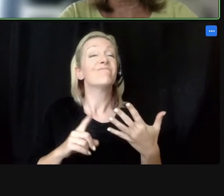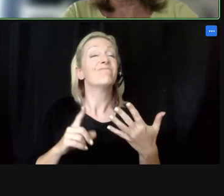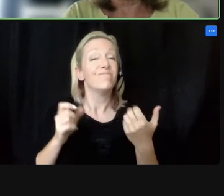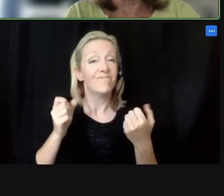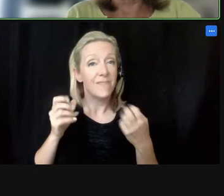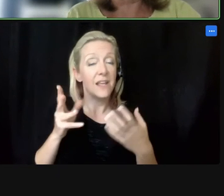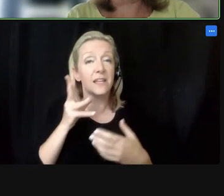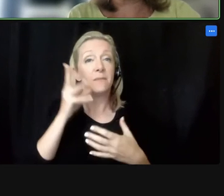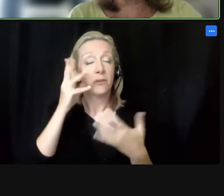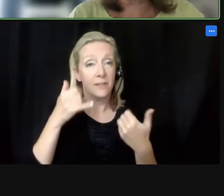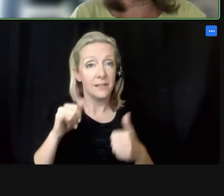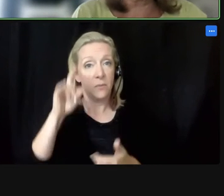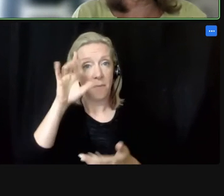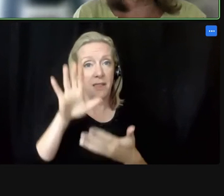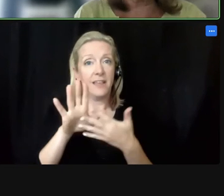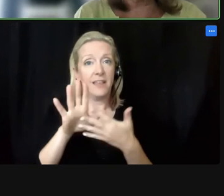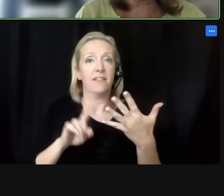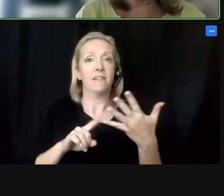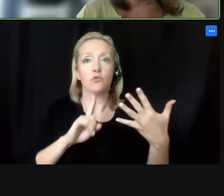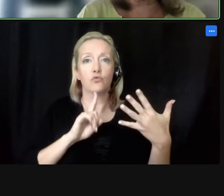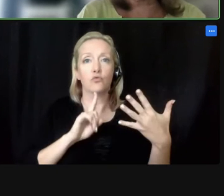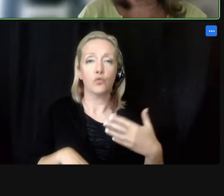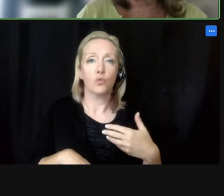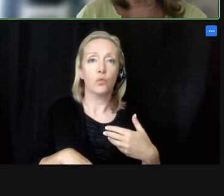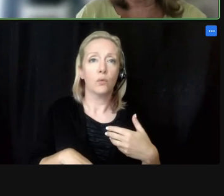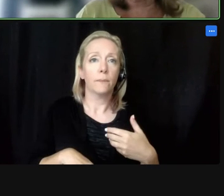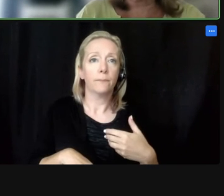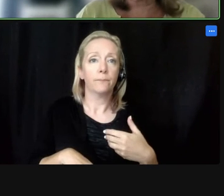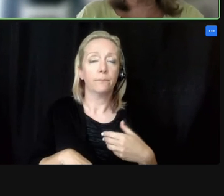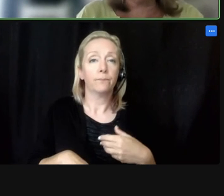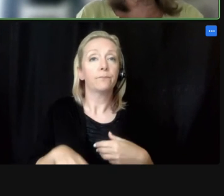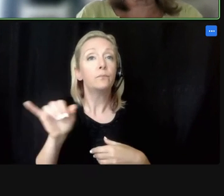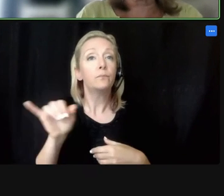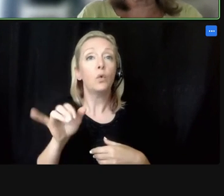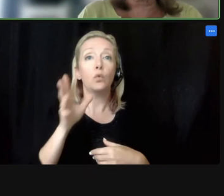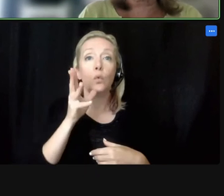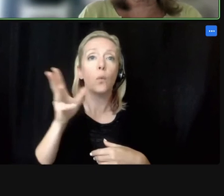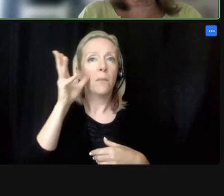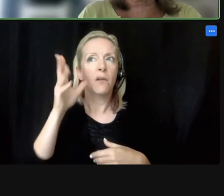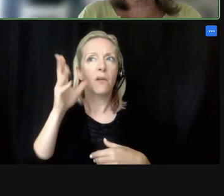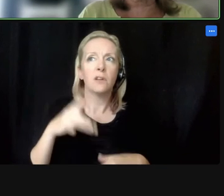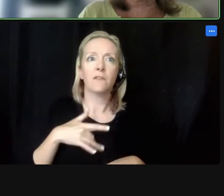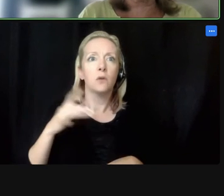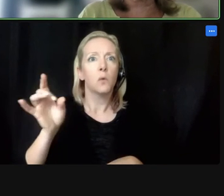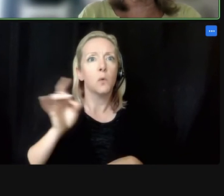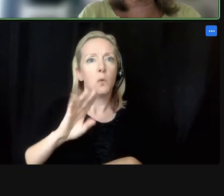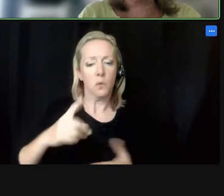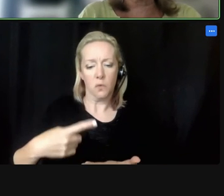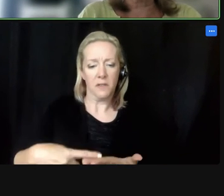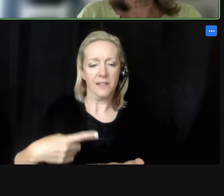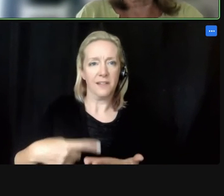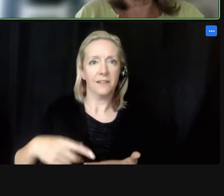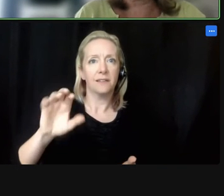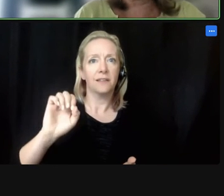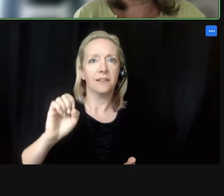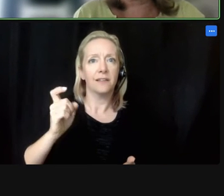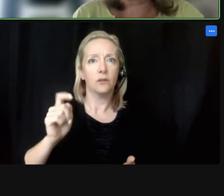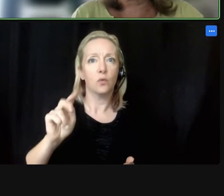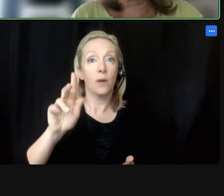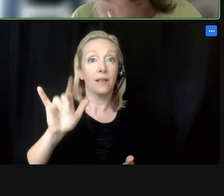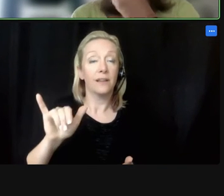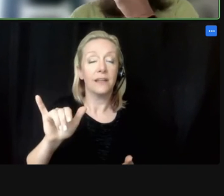changed. The parents also feel that it's a challenge in discussing sexuality, that they